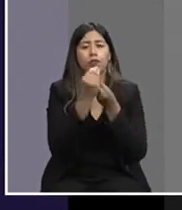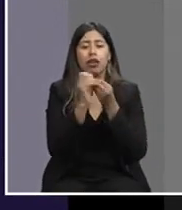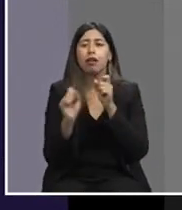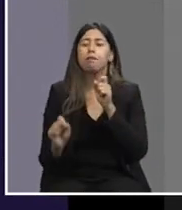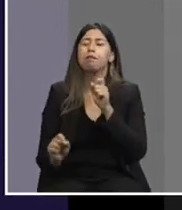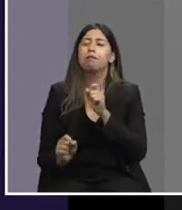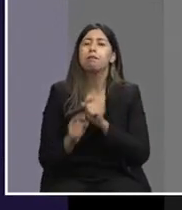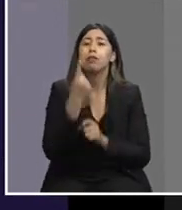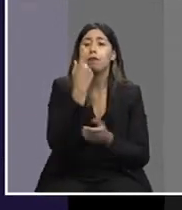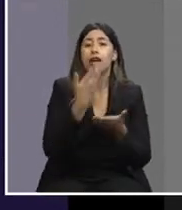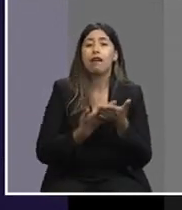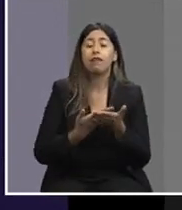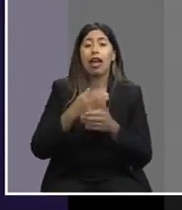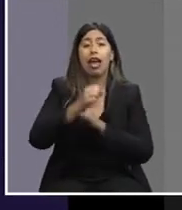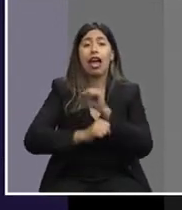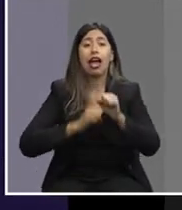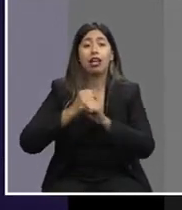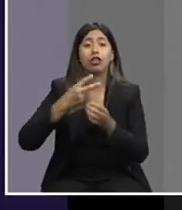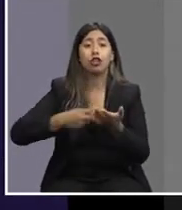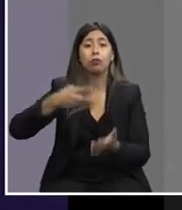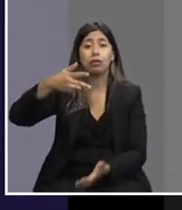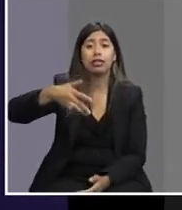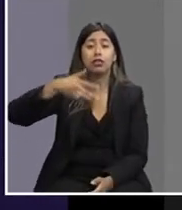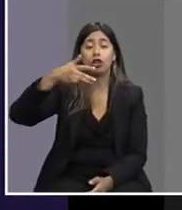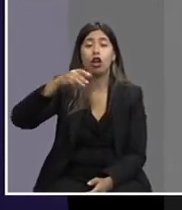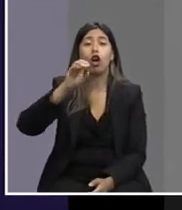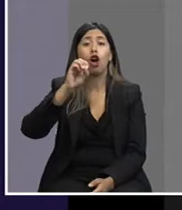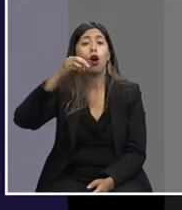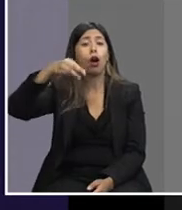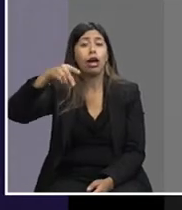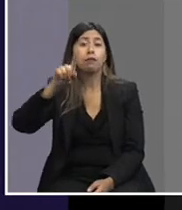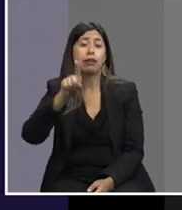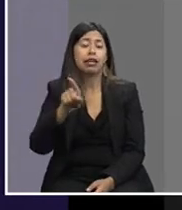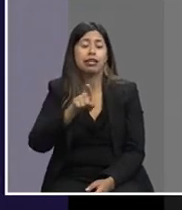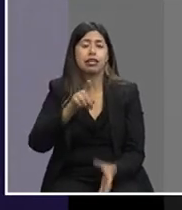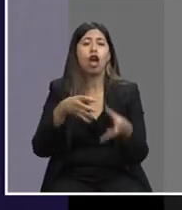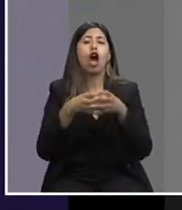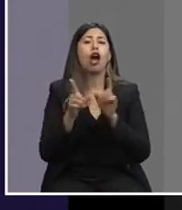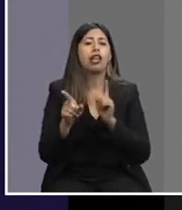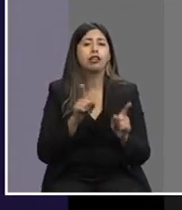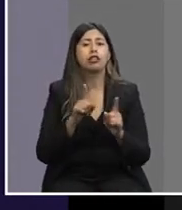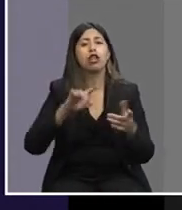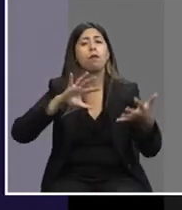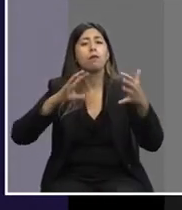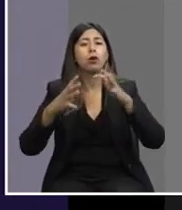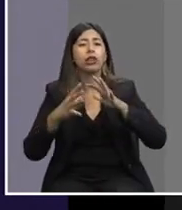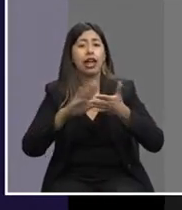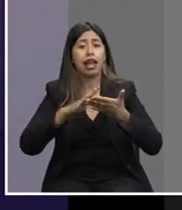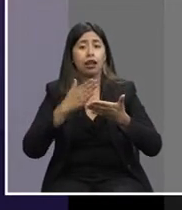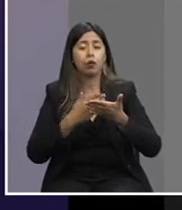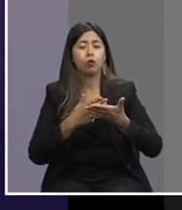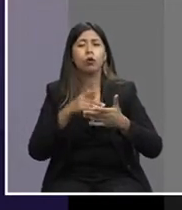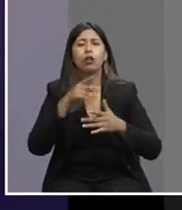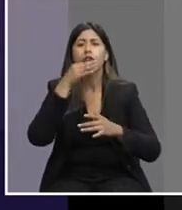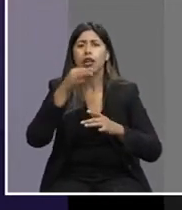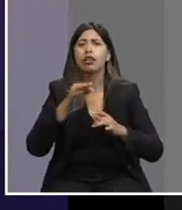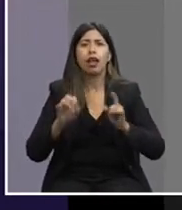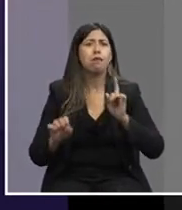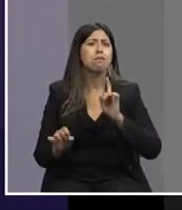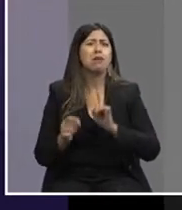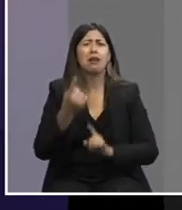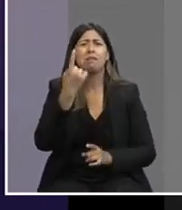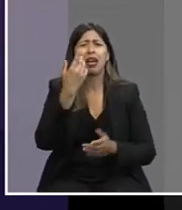more people on Earth were dying from the consequences of overweight and obesity than from hunger. As a result,